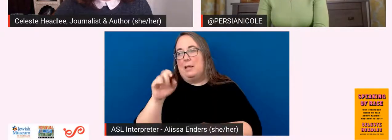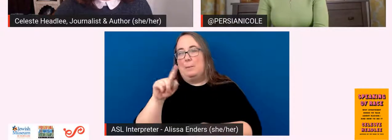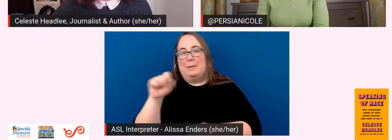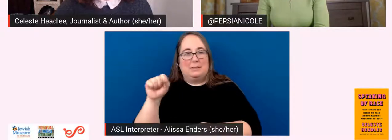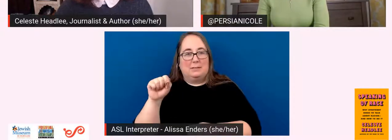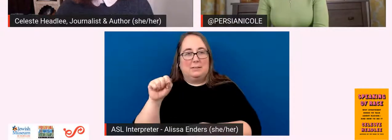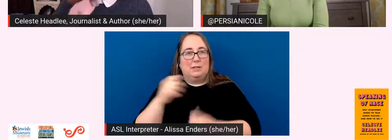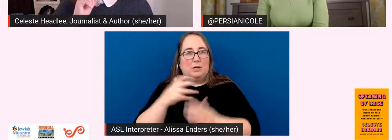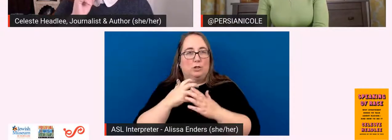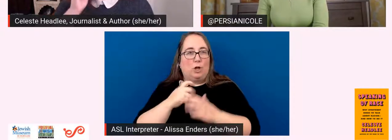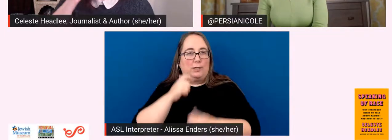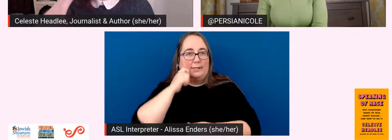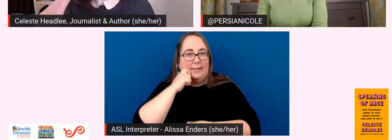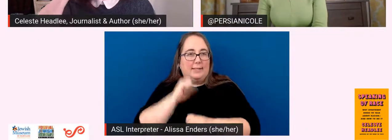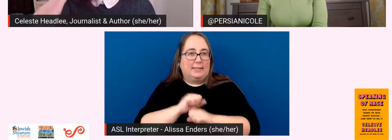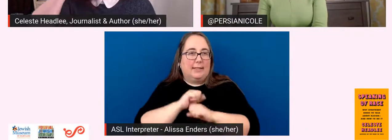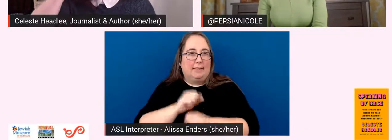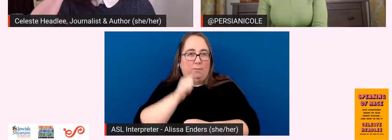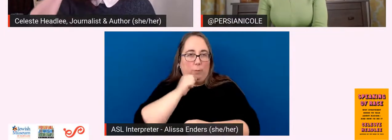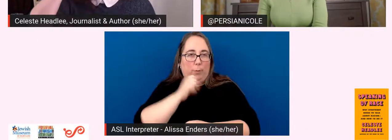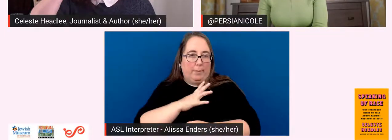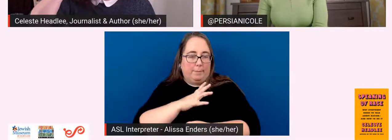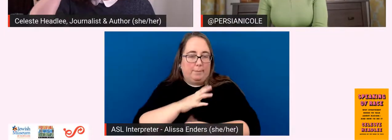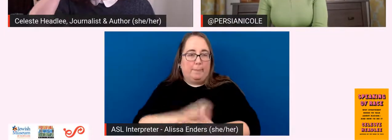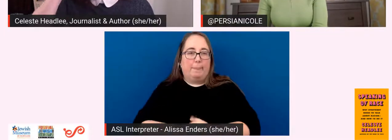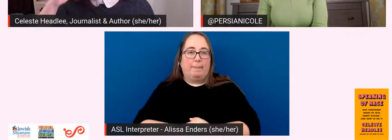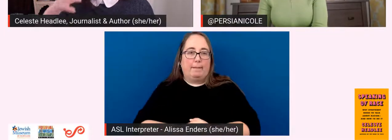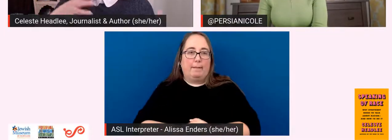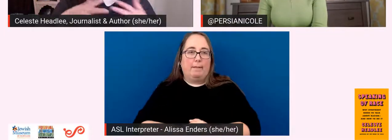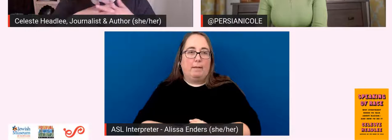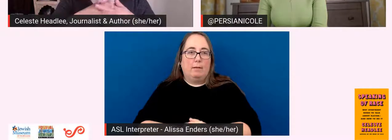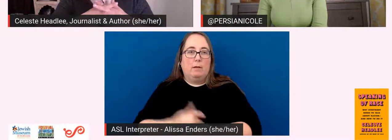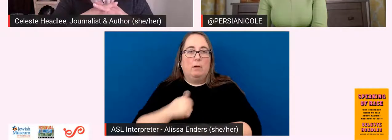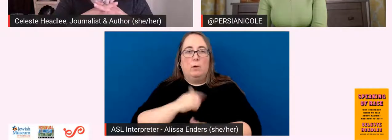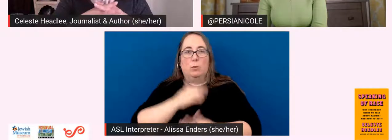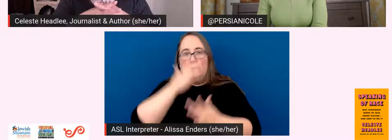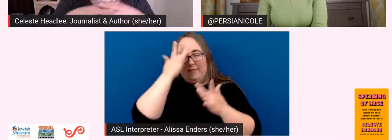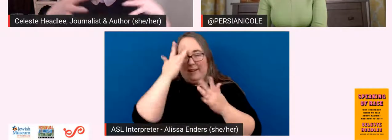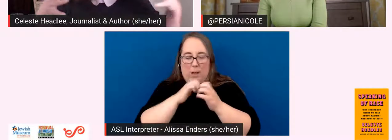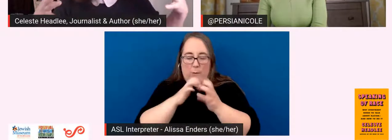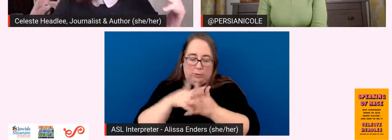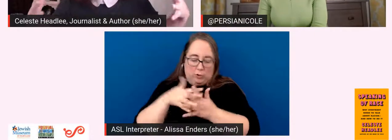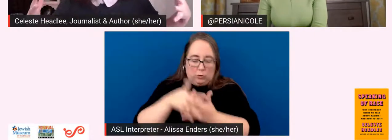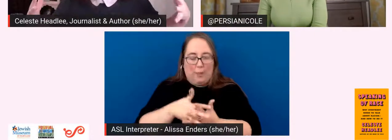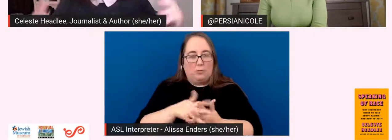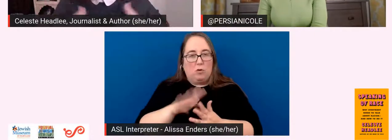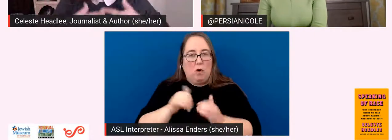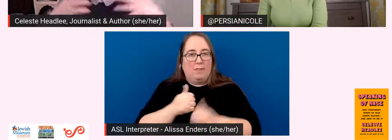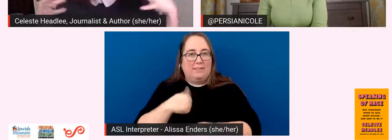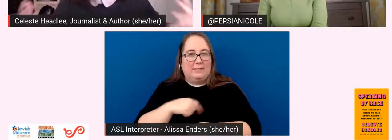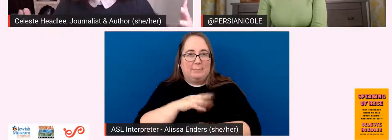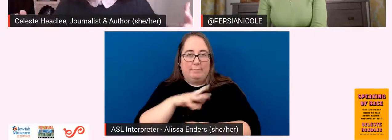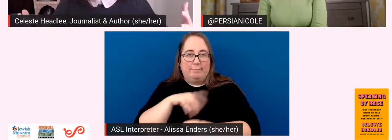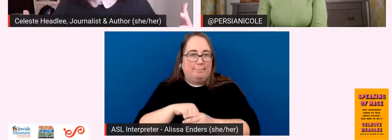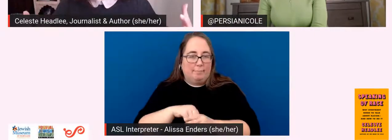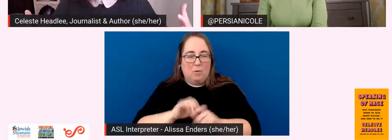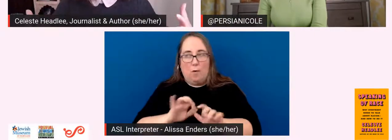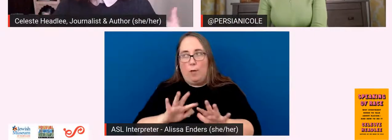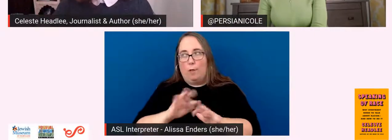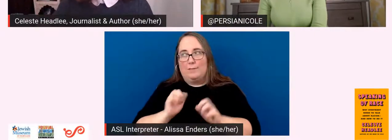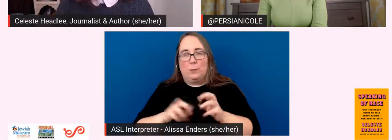know, a dark-skinned slave woman. Yep. We forget how intertwined all of us have been all over the